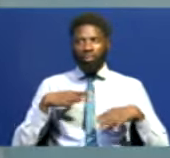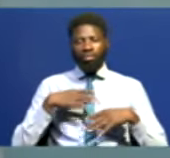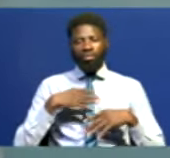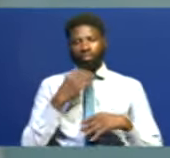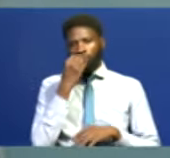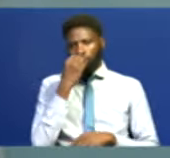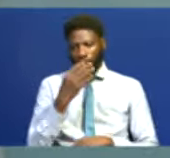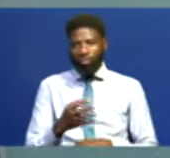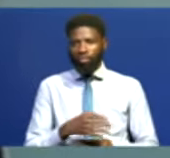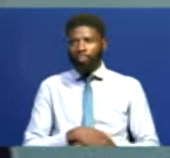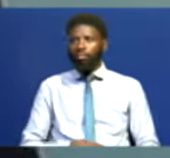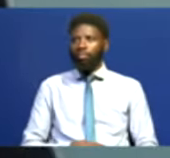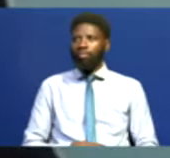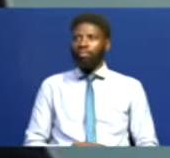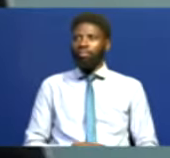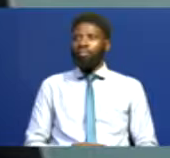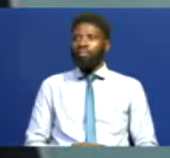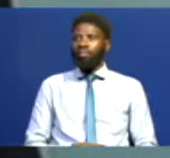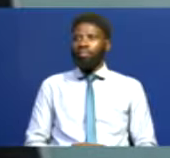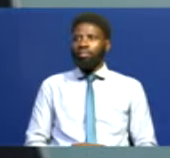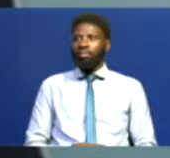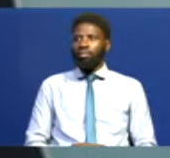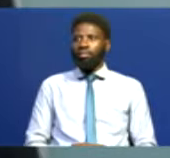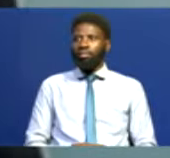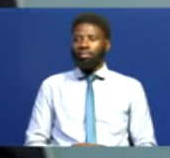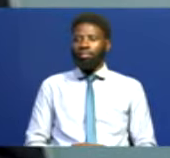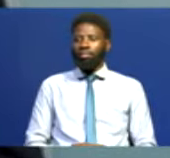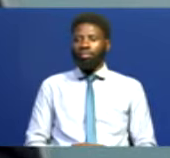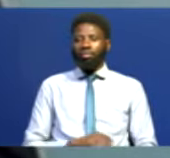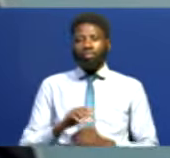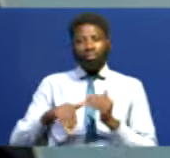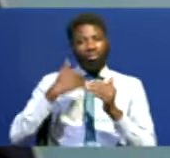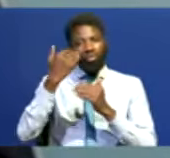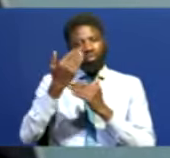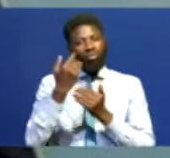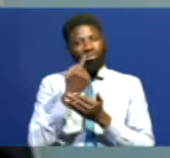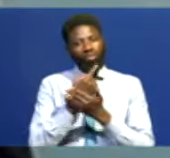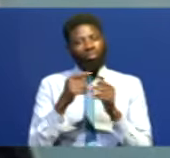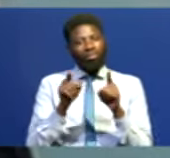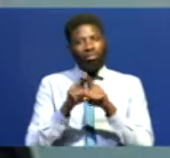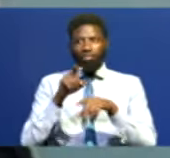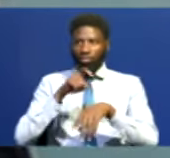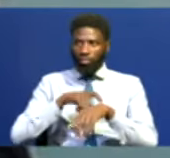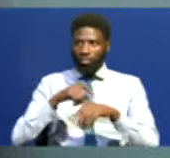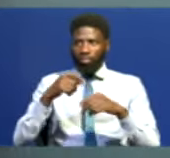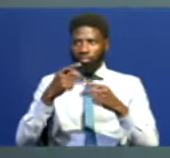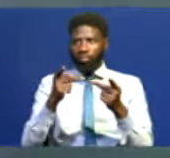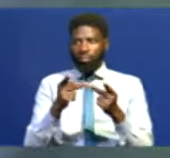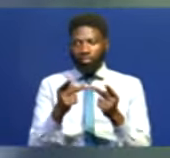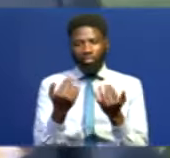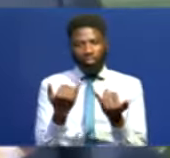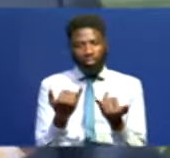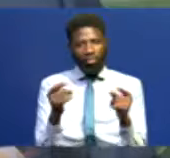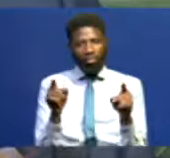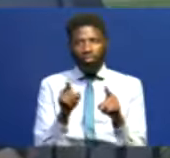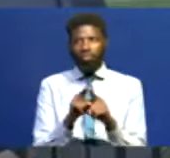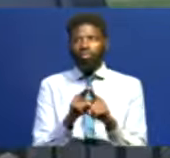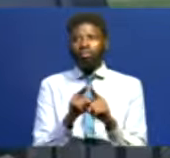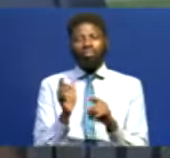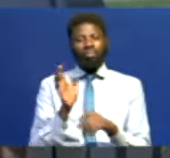next week, same time, same place. Bye-bye. Music